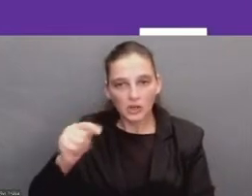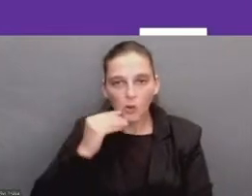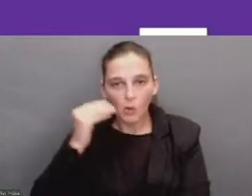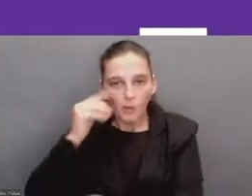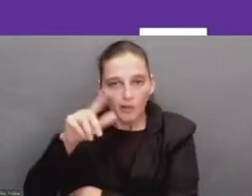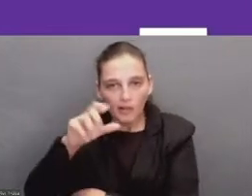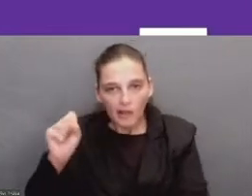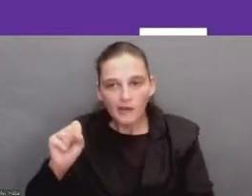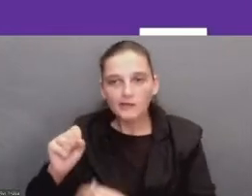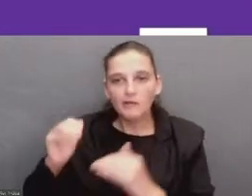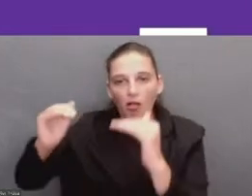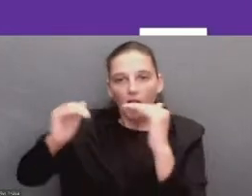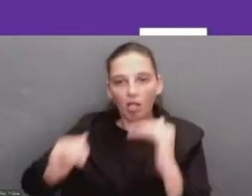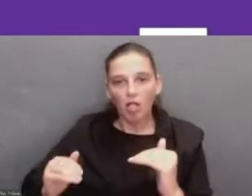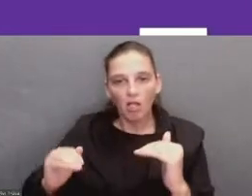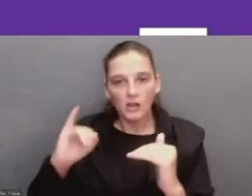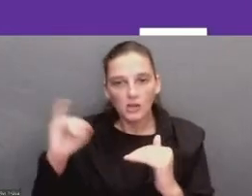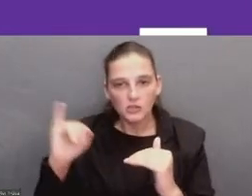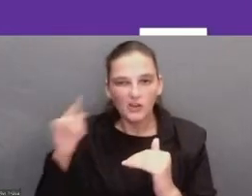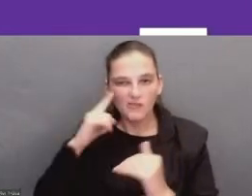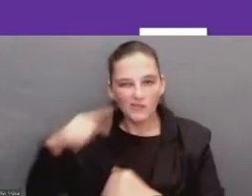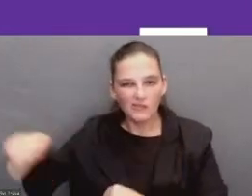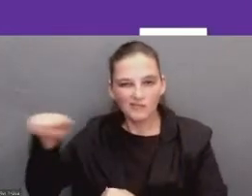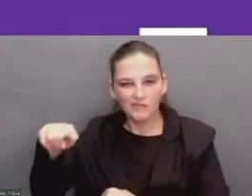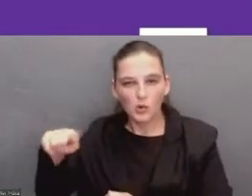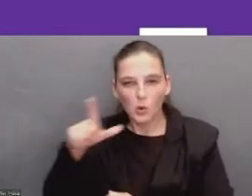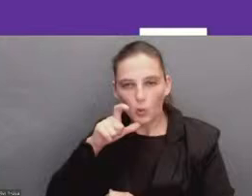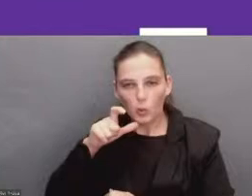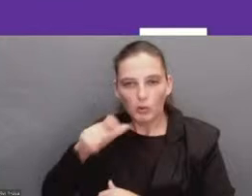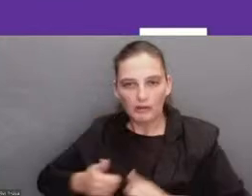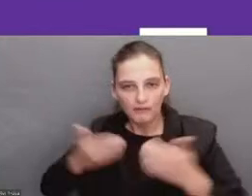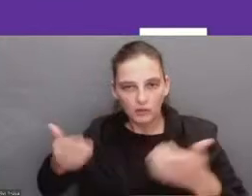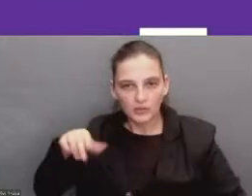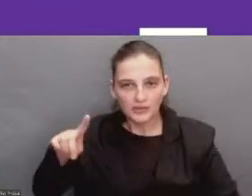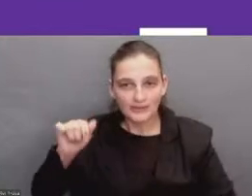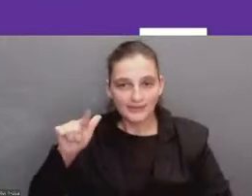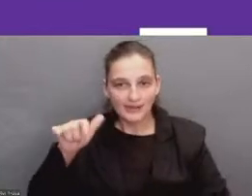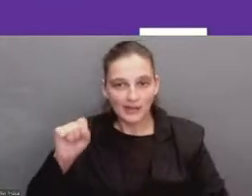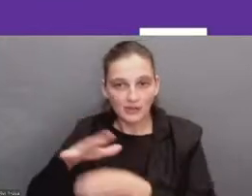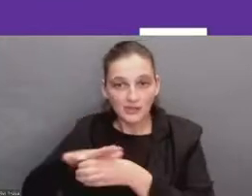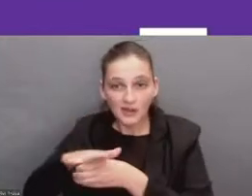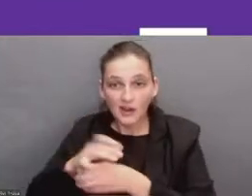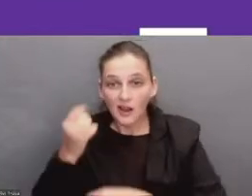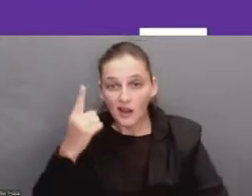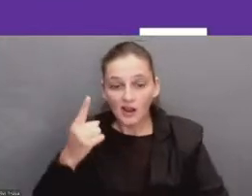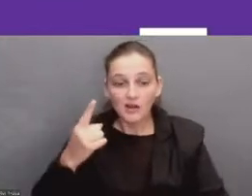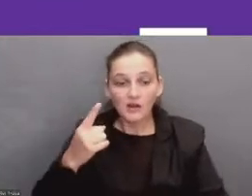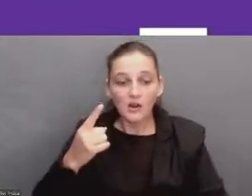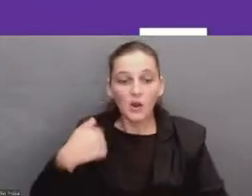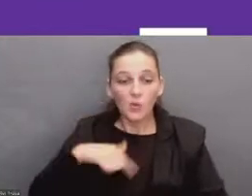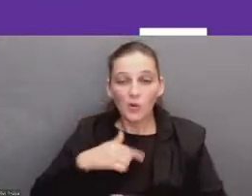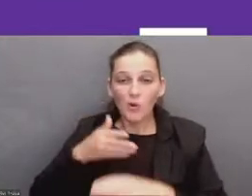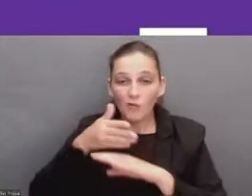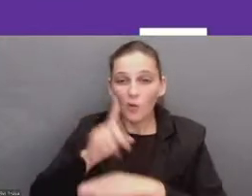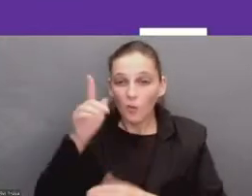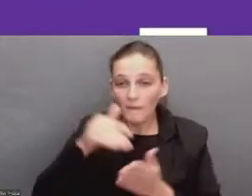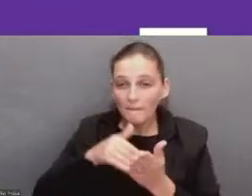County, averaging more than 60,000 hospital discharges and 1 million outpatient visits